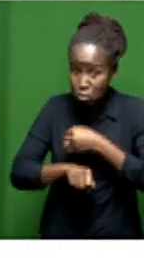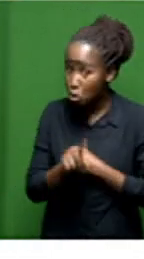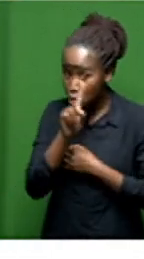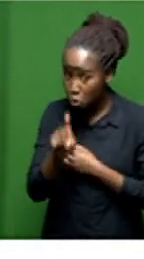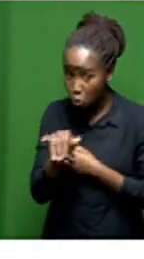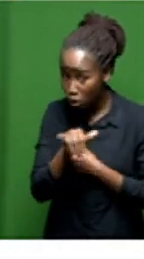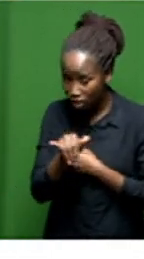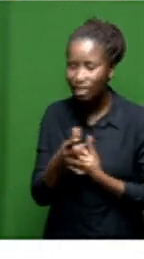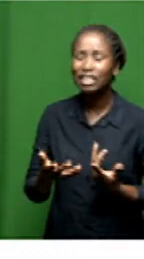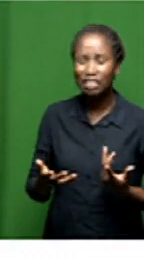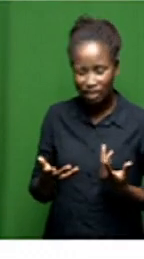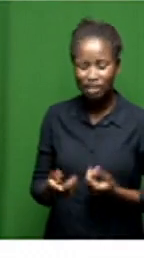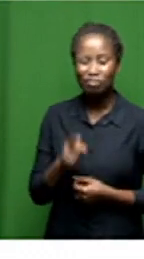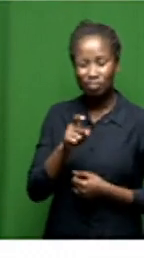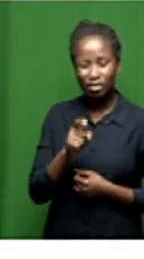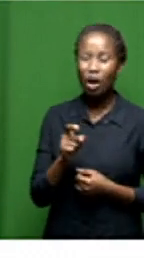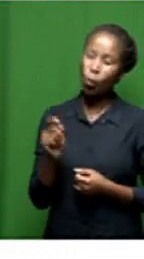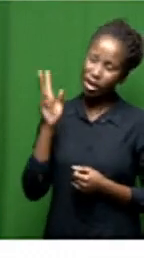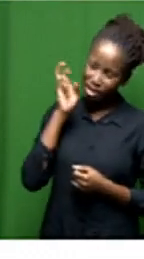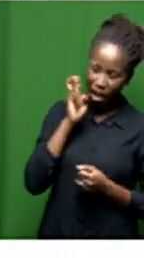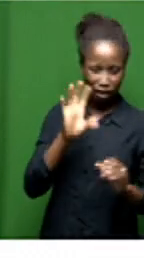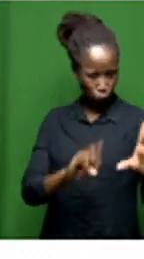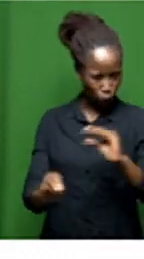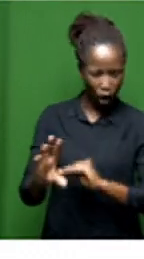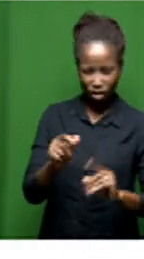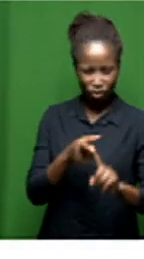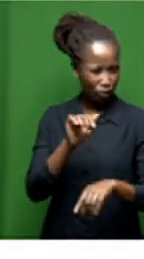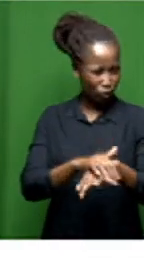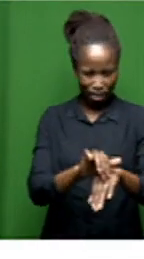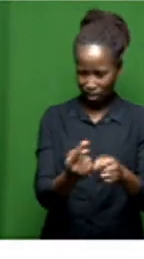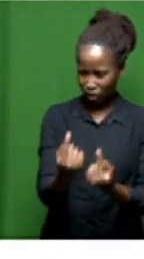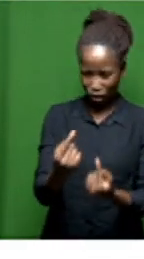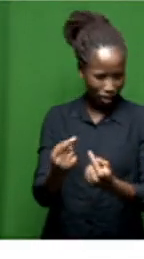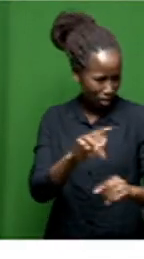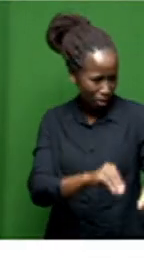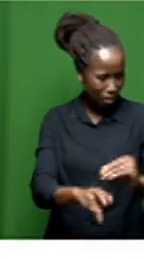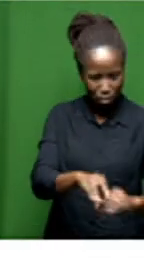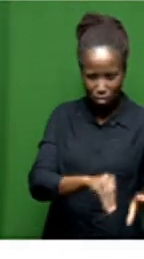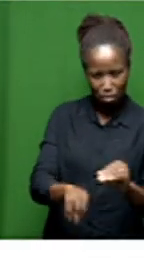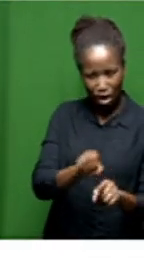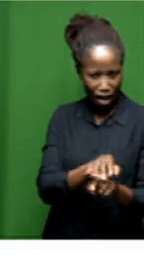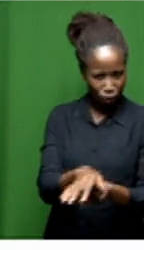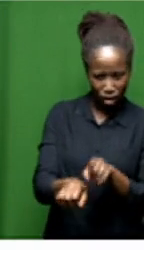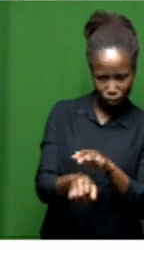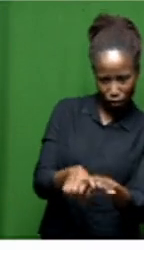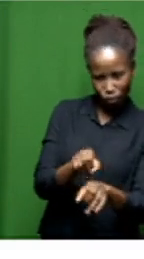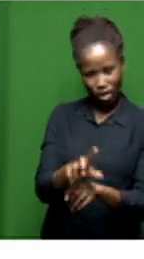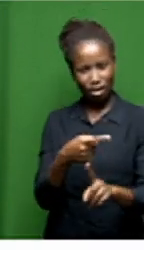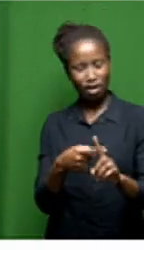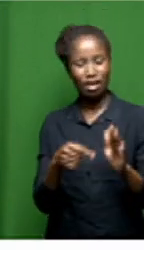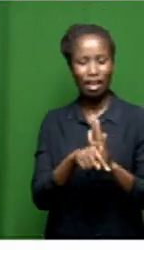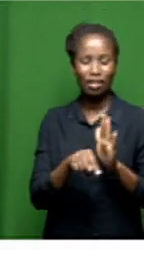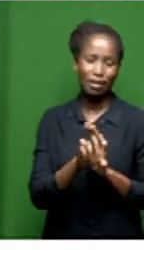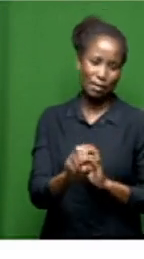bring science to them, peer-to-peer. And that is exactly where we are. And through you, we are appealing to this middle one-third to come in, also to the